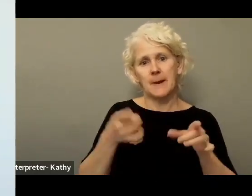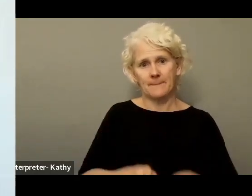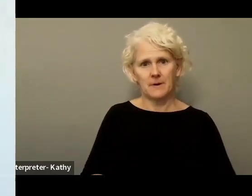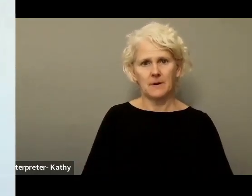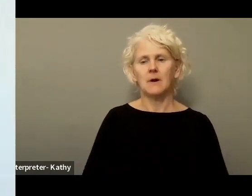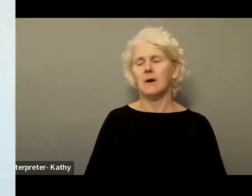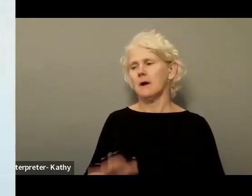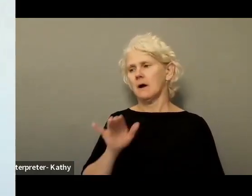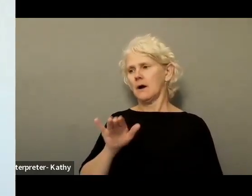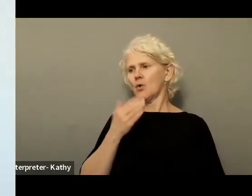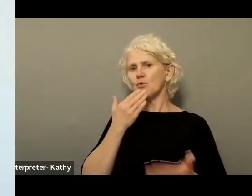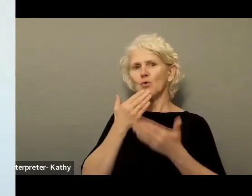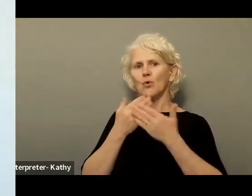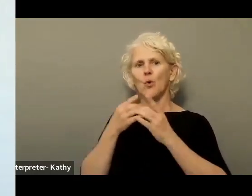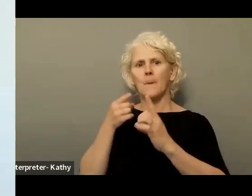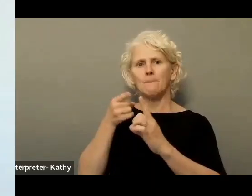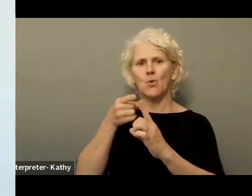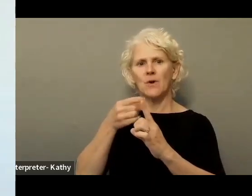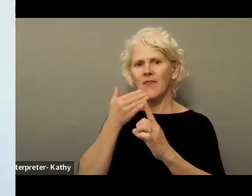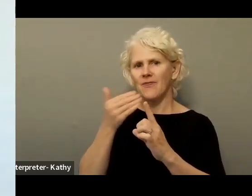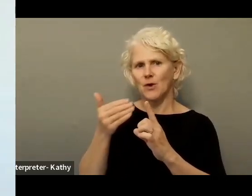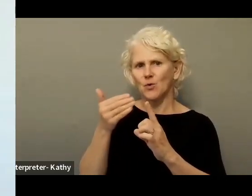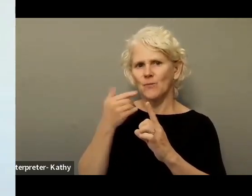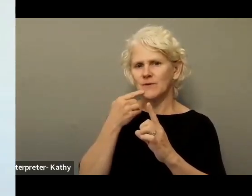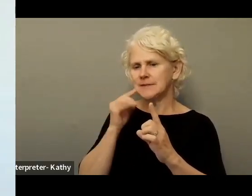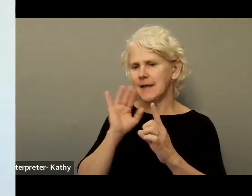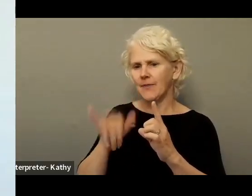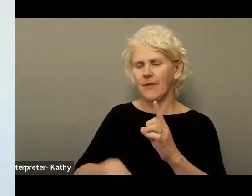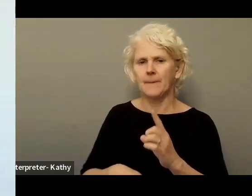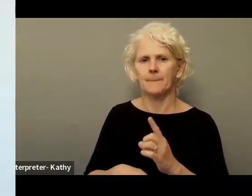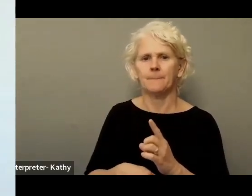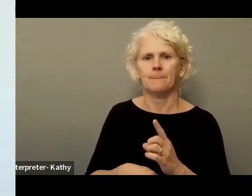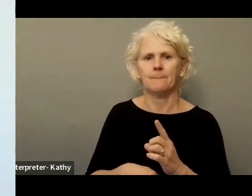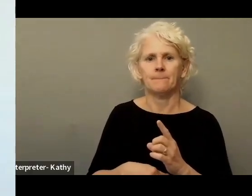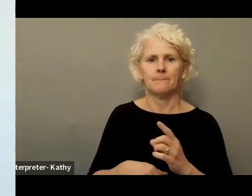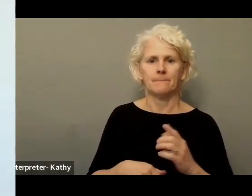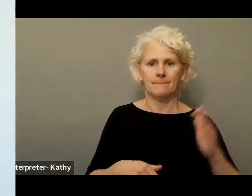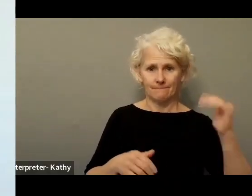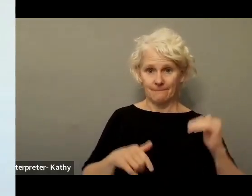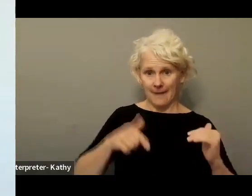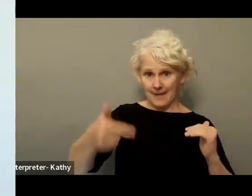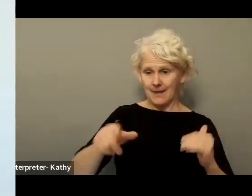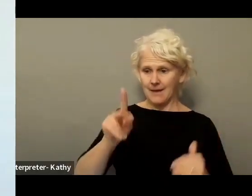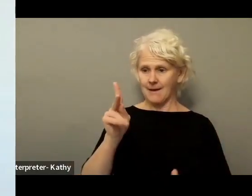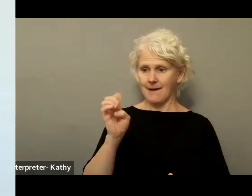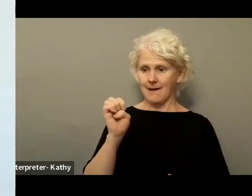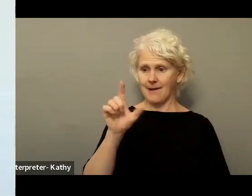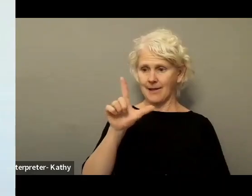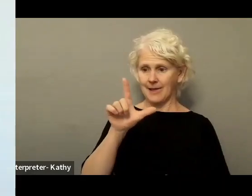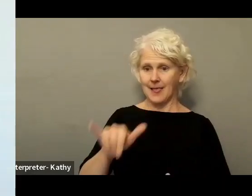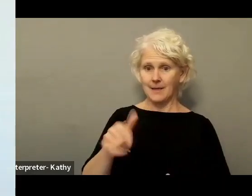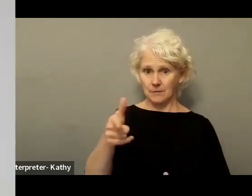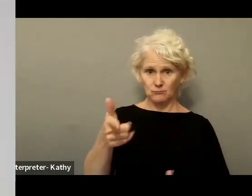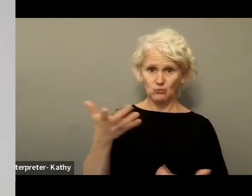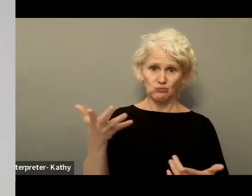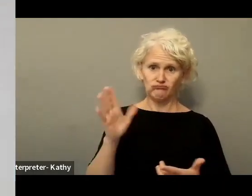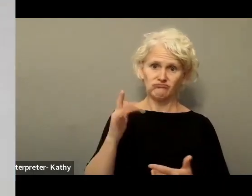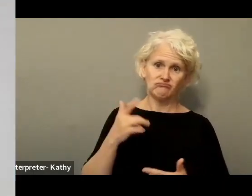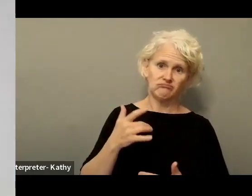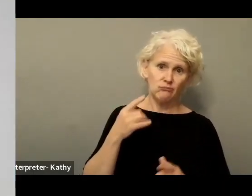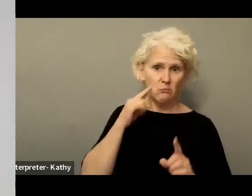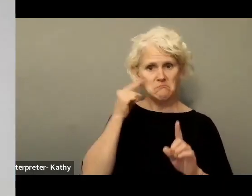No, those are great points. Thank you so much for making them. And then Kelly, if we can hear from you as well.